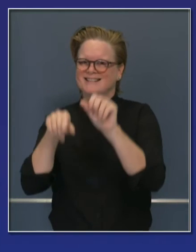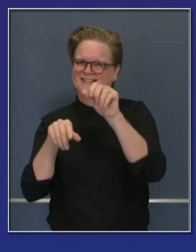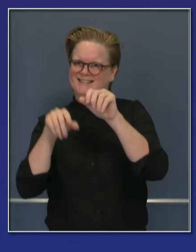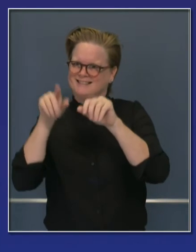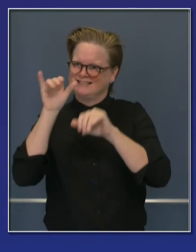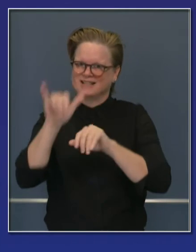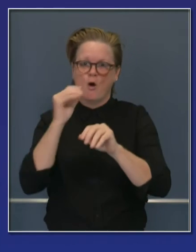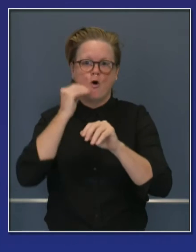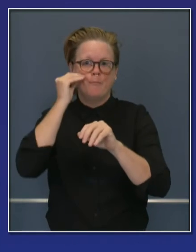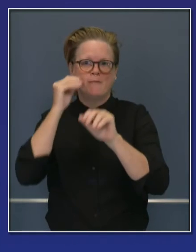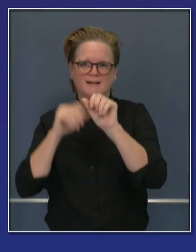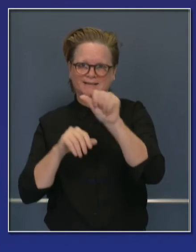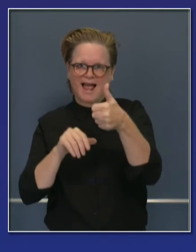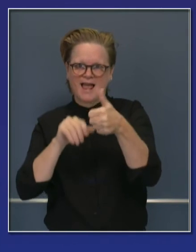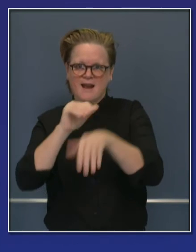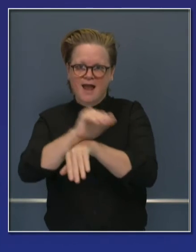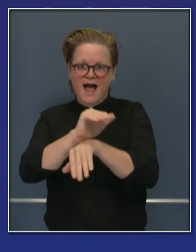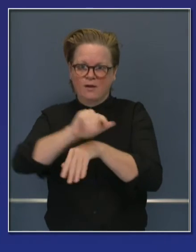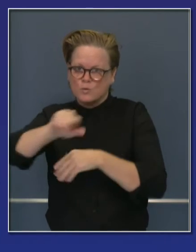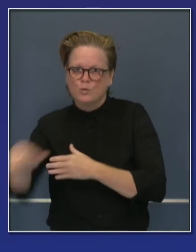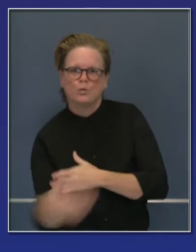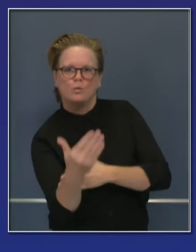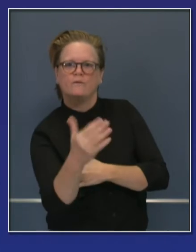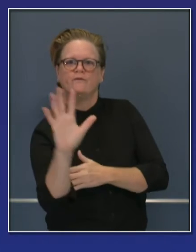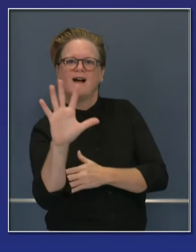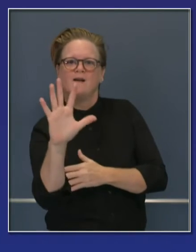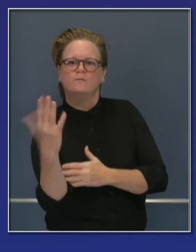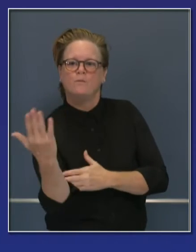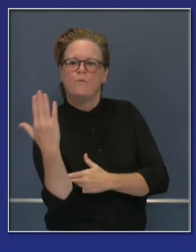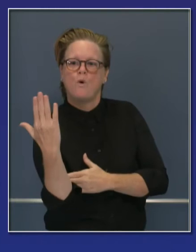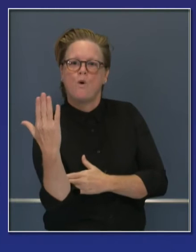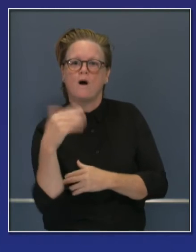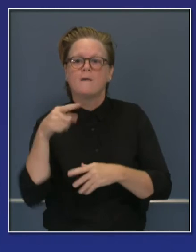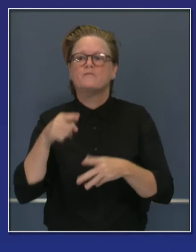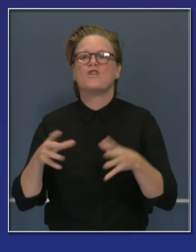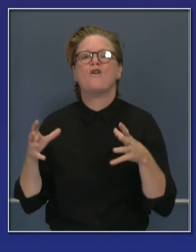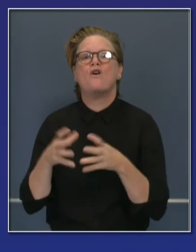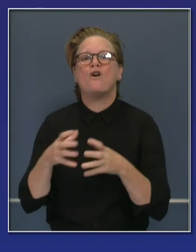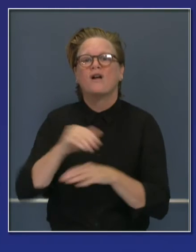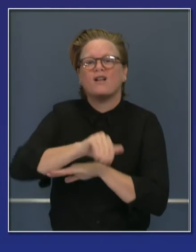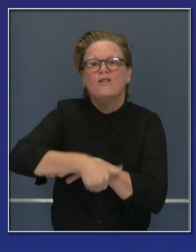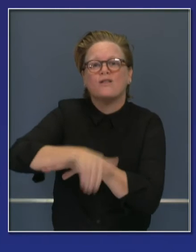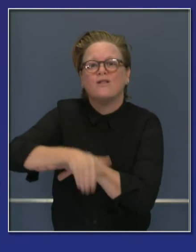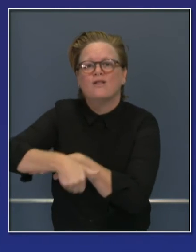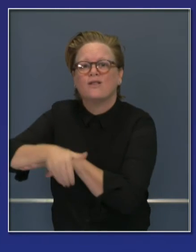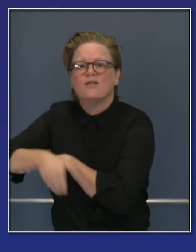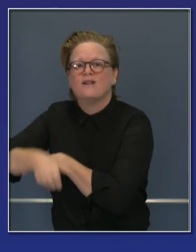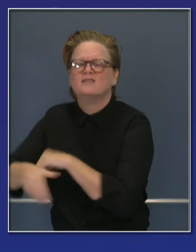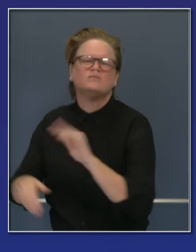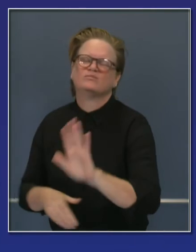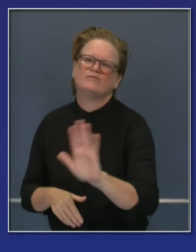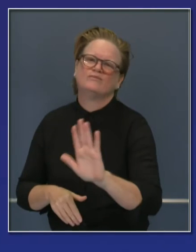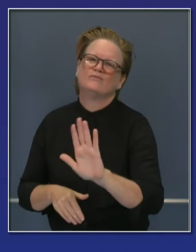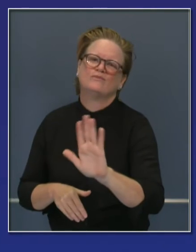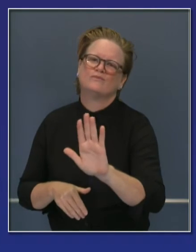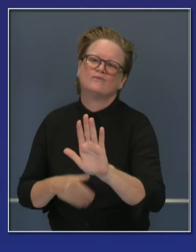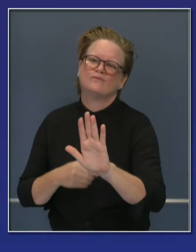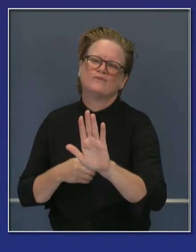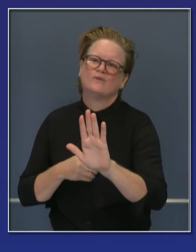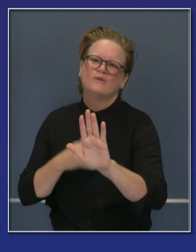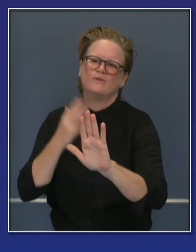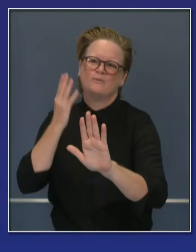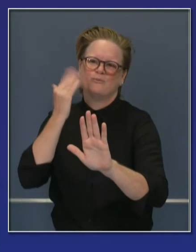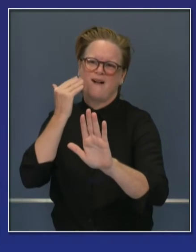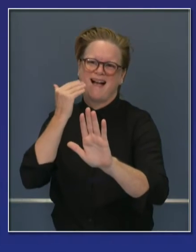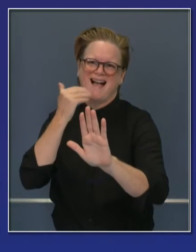congregating, mixing late at night in those counties where you have a substantial amount of community spread, background